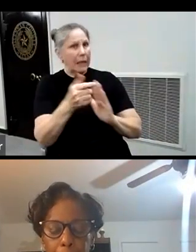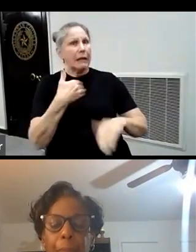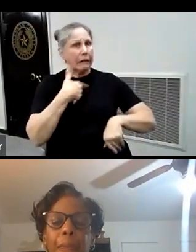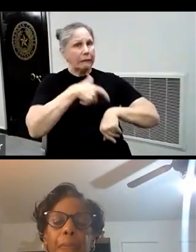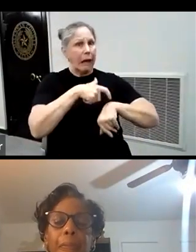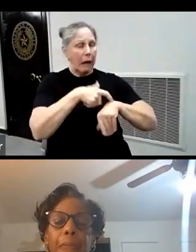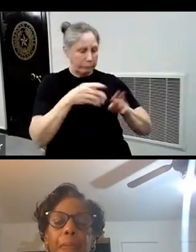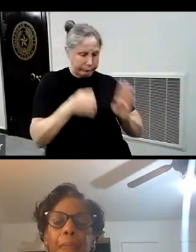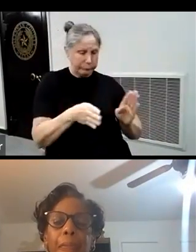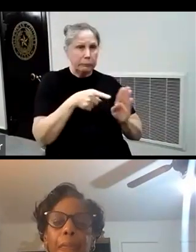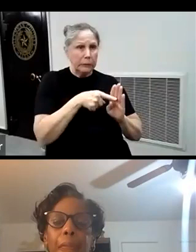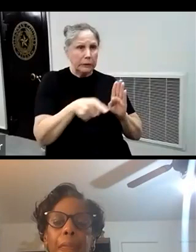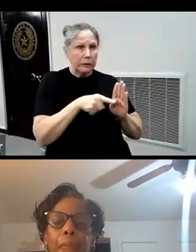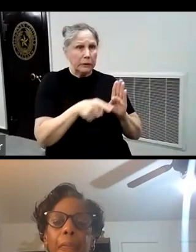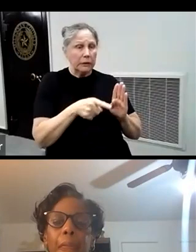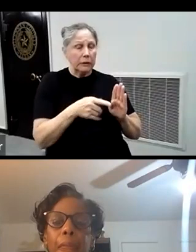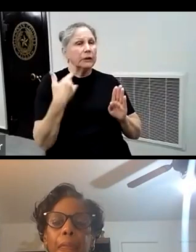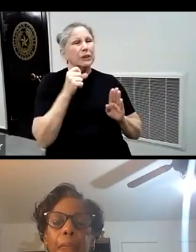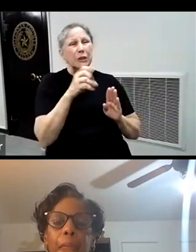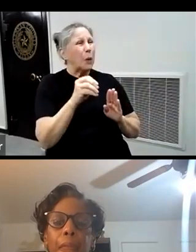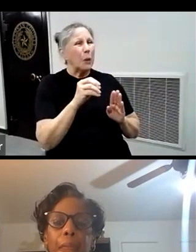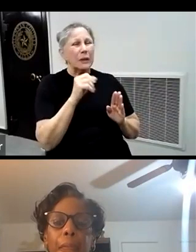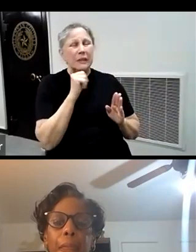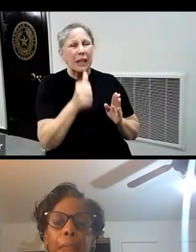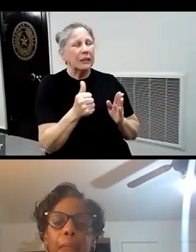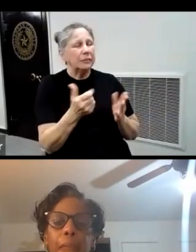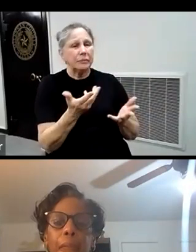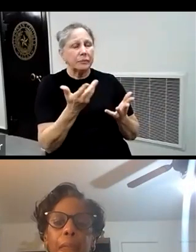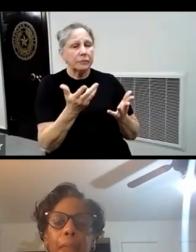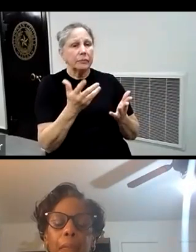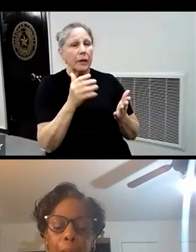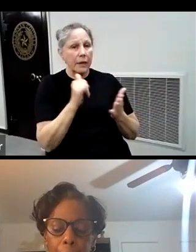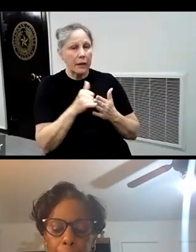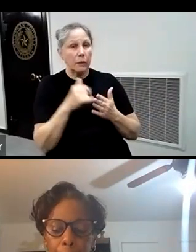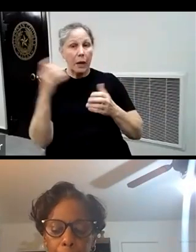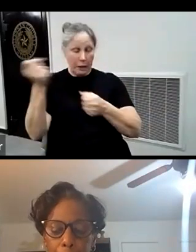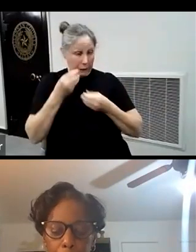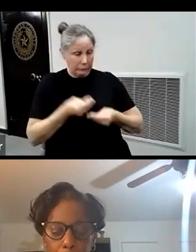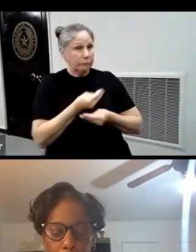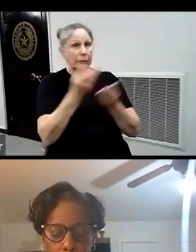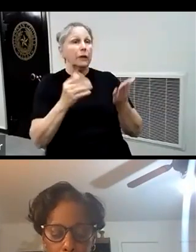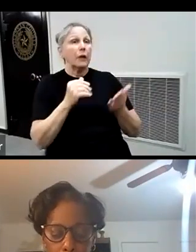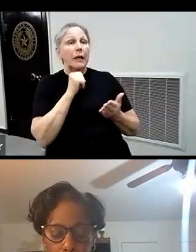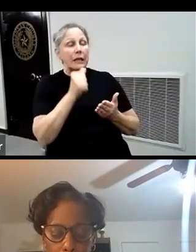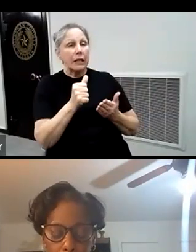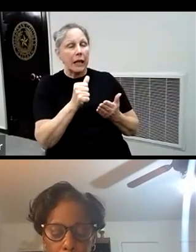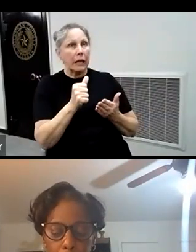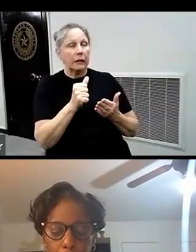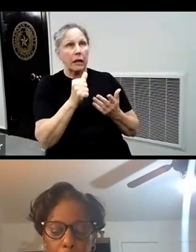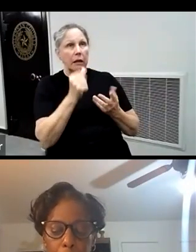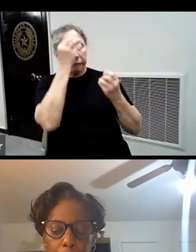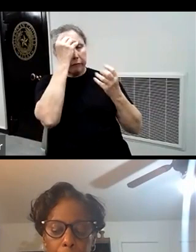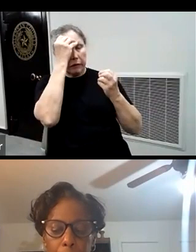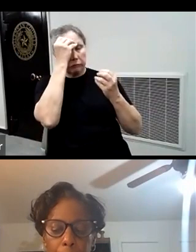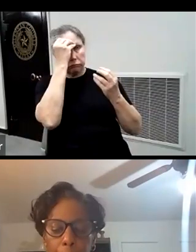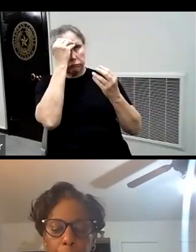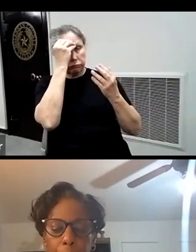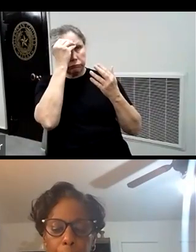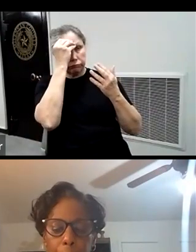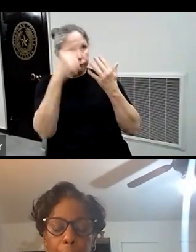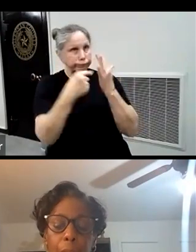Hewitt Council meeting last night. So that's when I got it done. So I didn't really think through that.